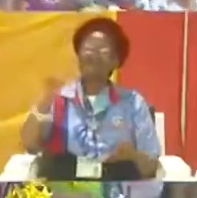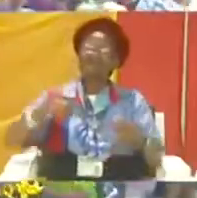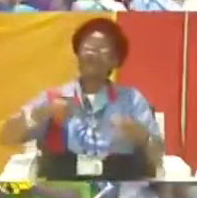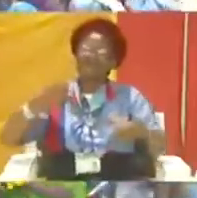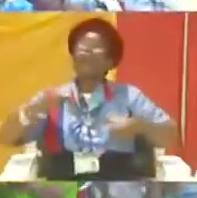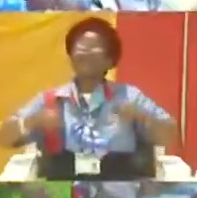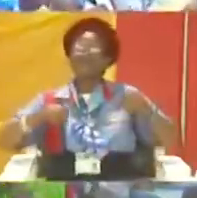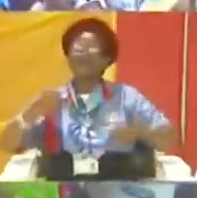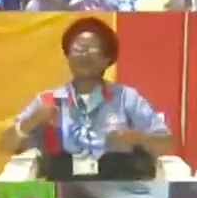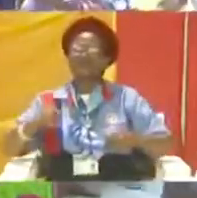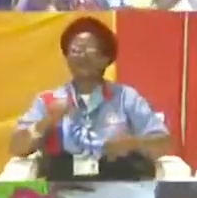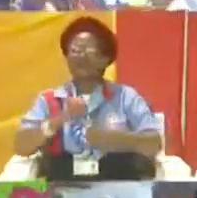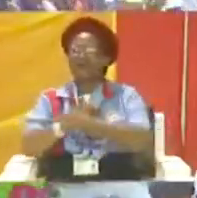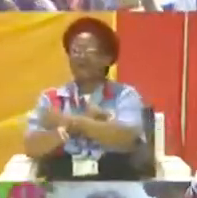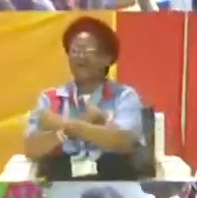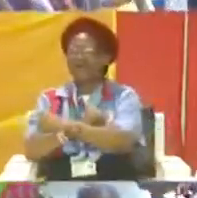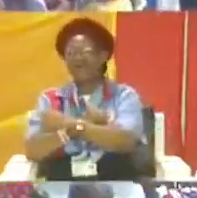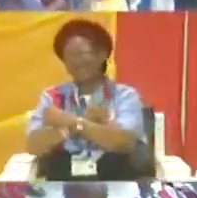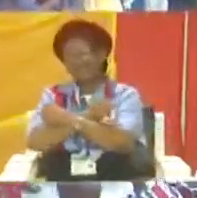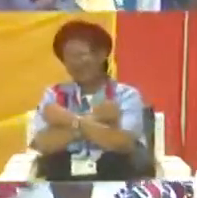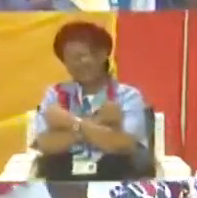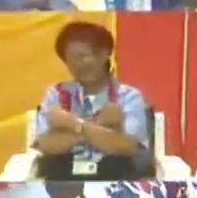love children.